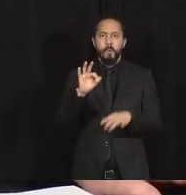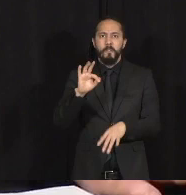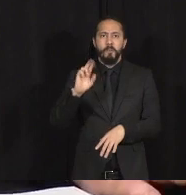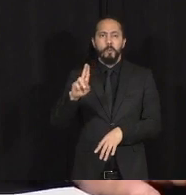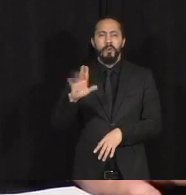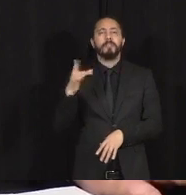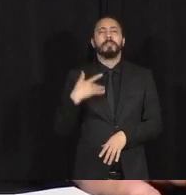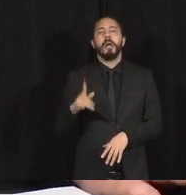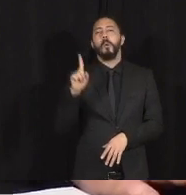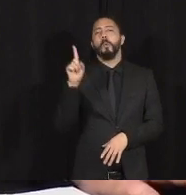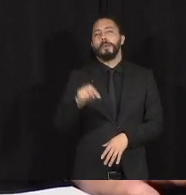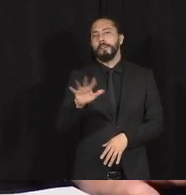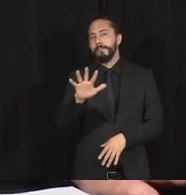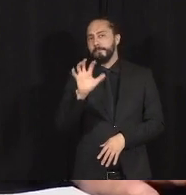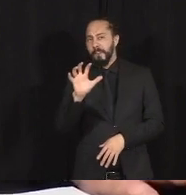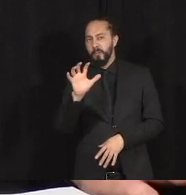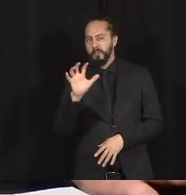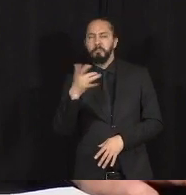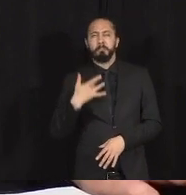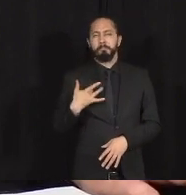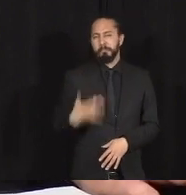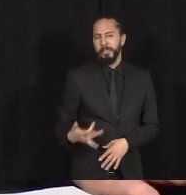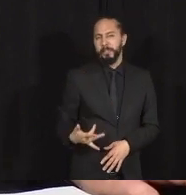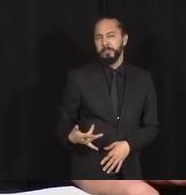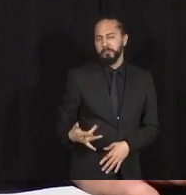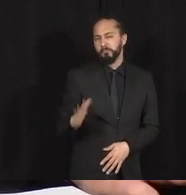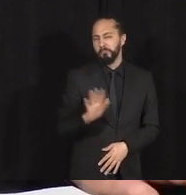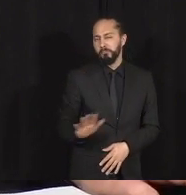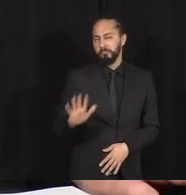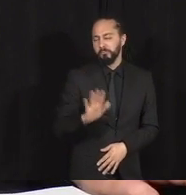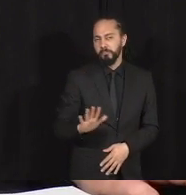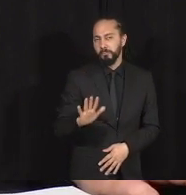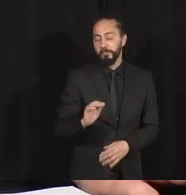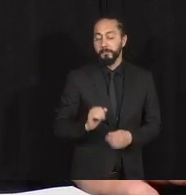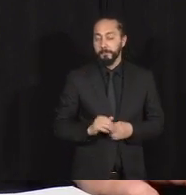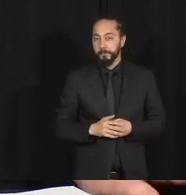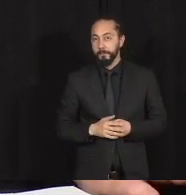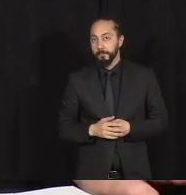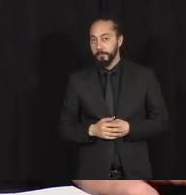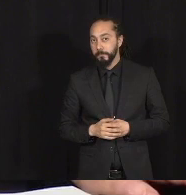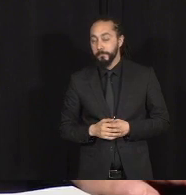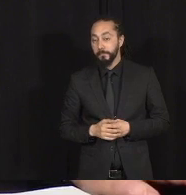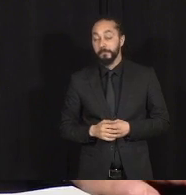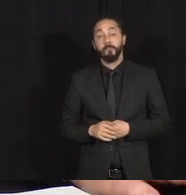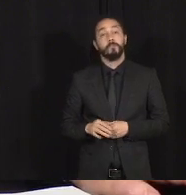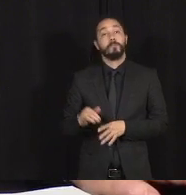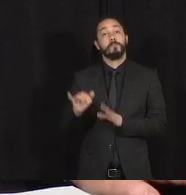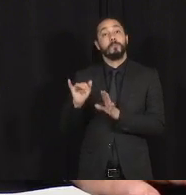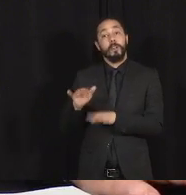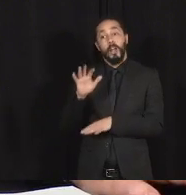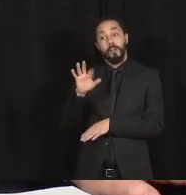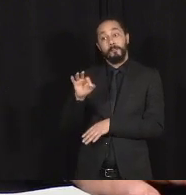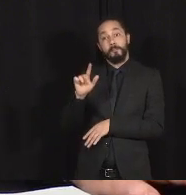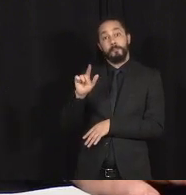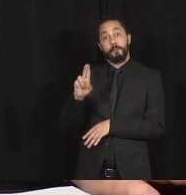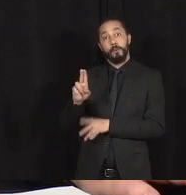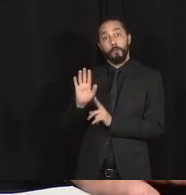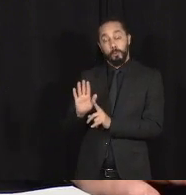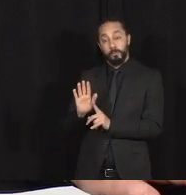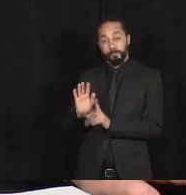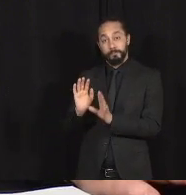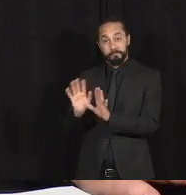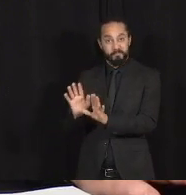think that the mortality of this disease is up to 10 times higher, and when